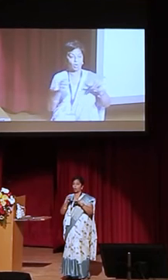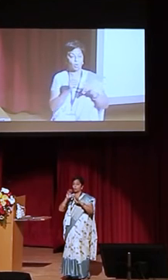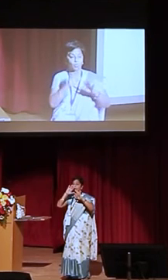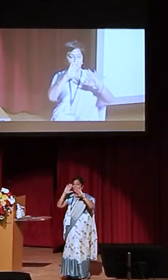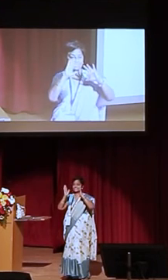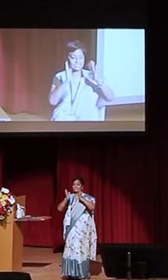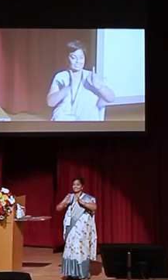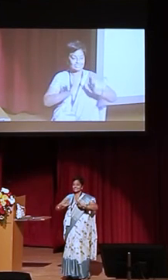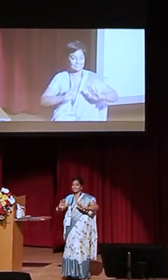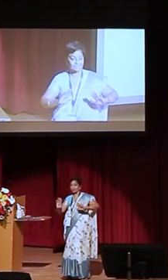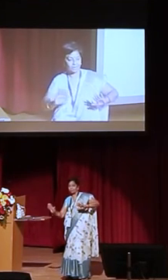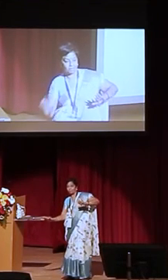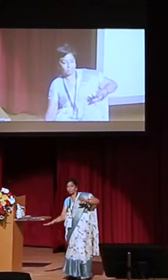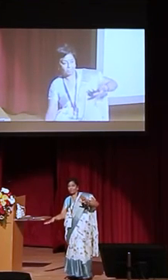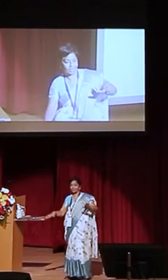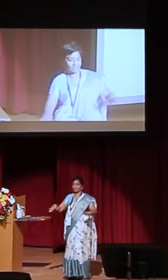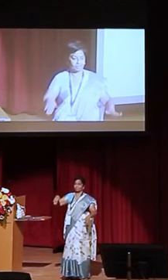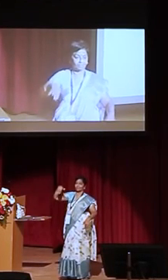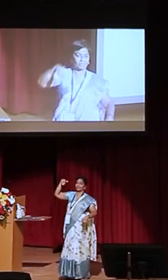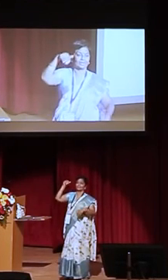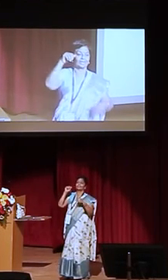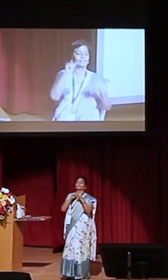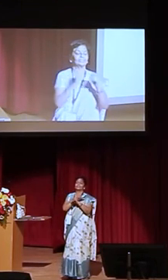walking, running, bending down, etc.